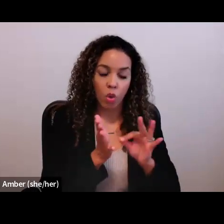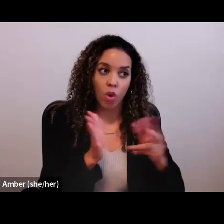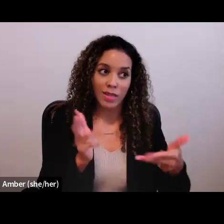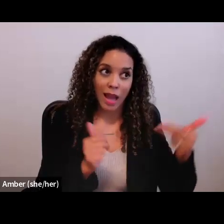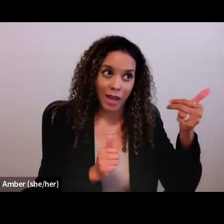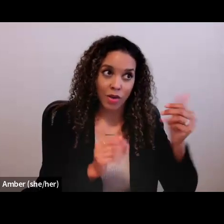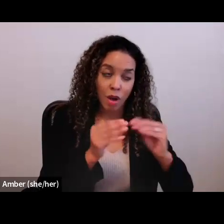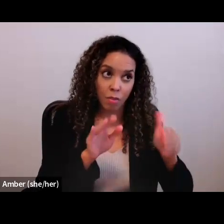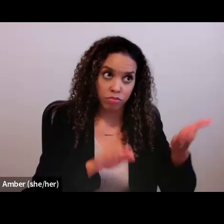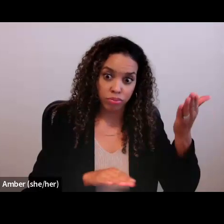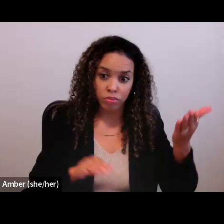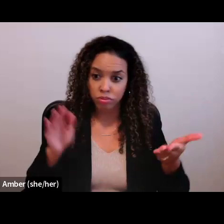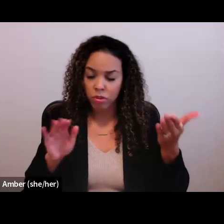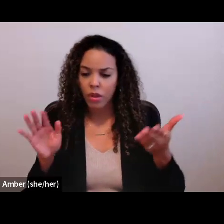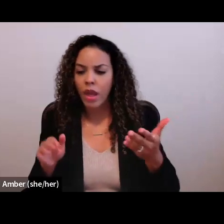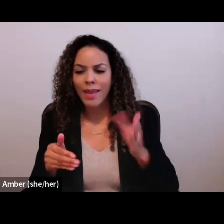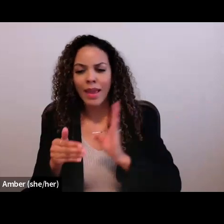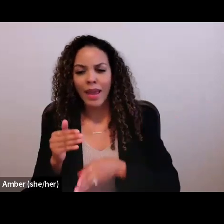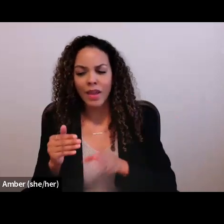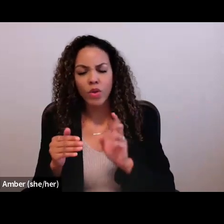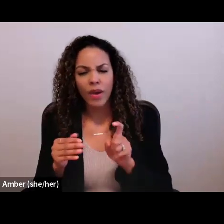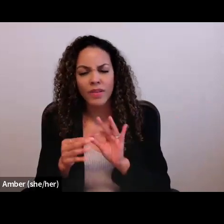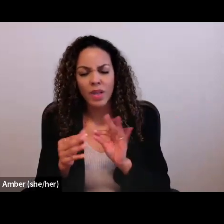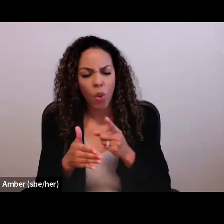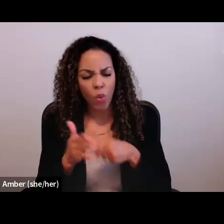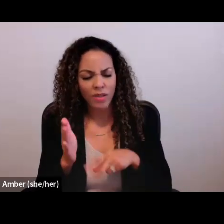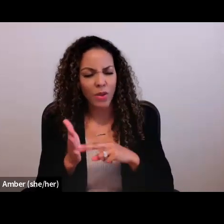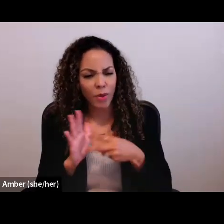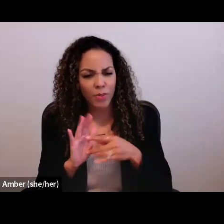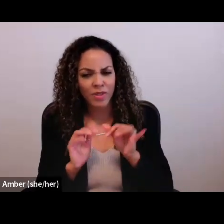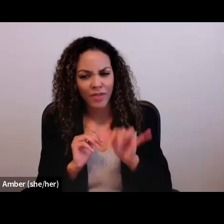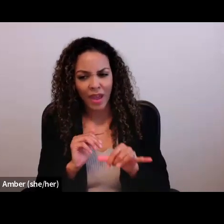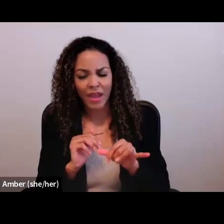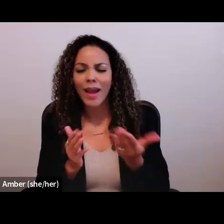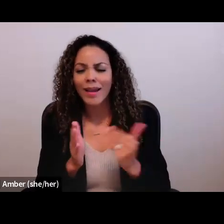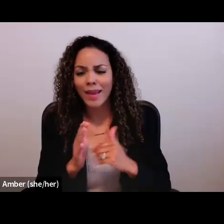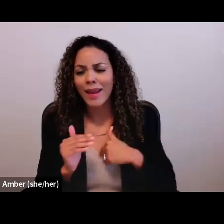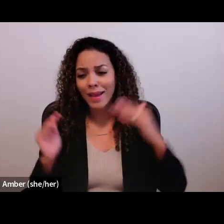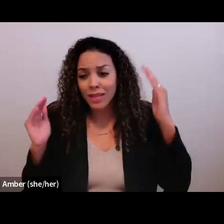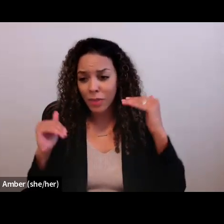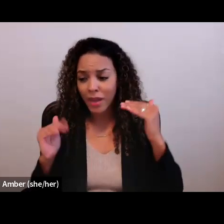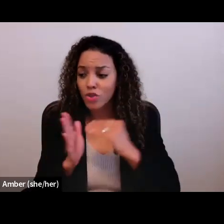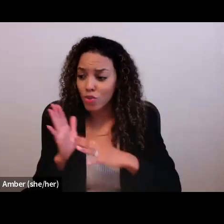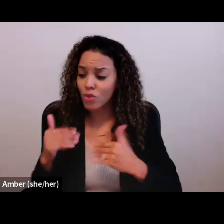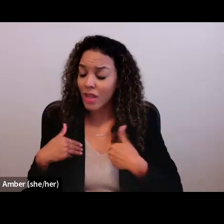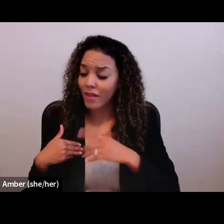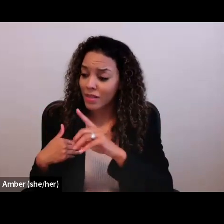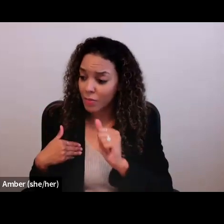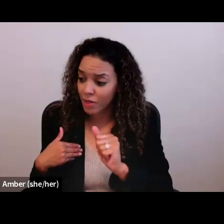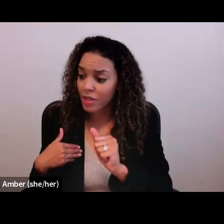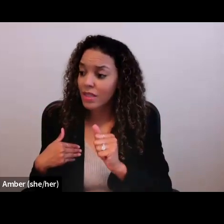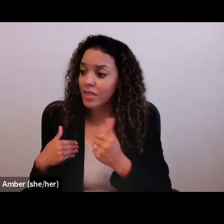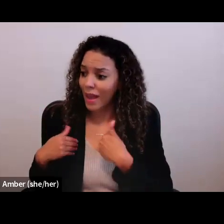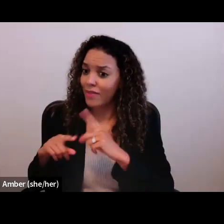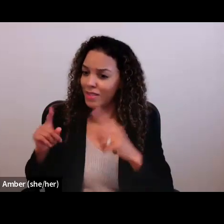get to the end, you get the discussion, and you say, what is the purpose of that? Where, again, I expect for students with disabilities to have different experiences than students with disabilities